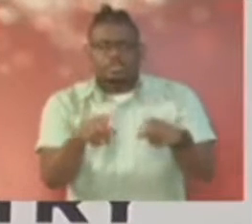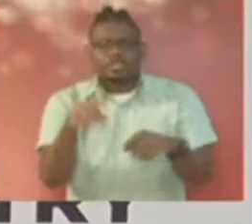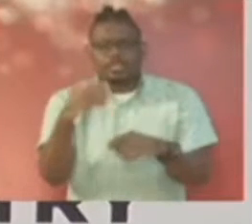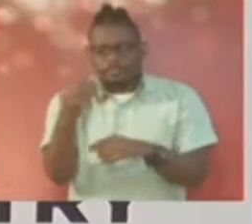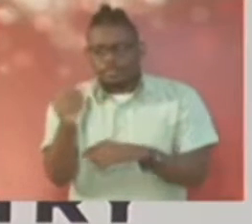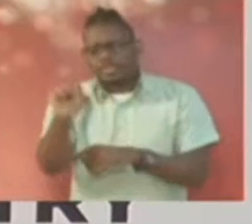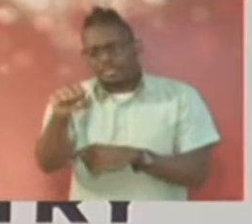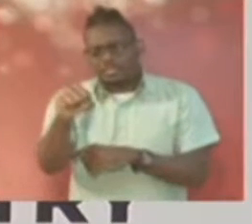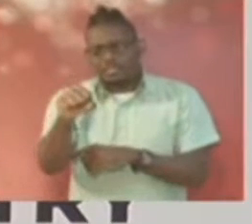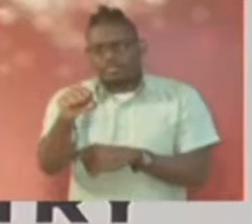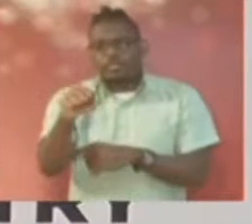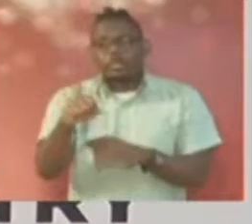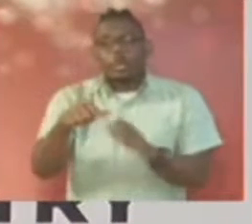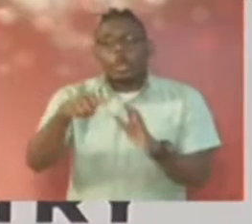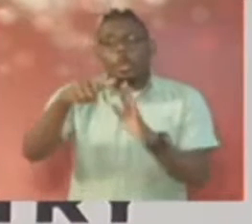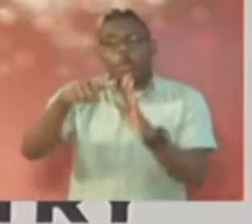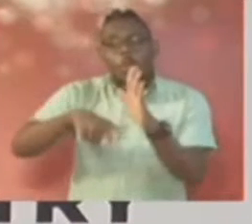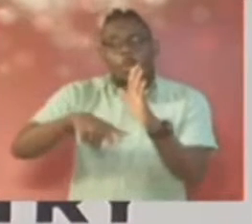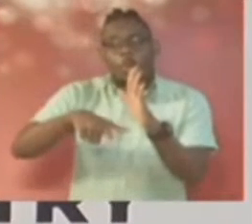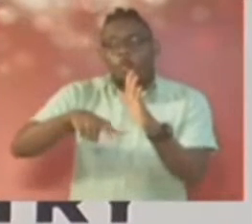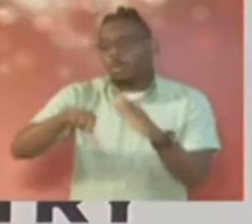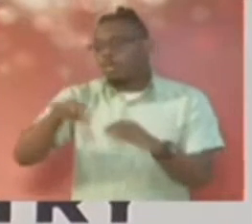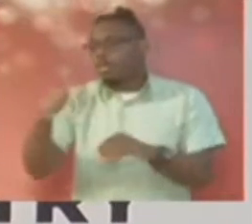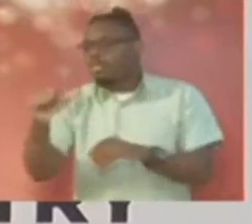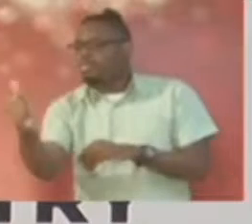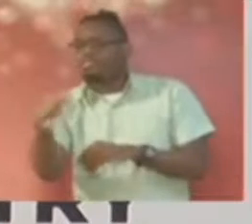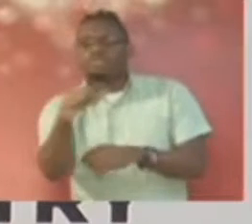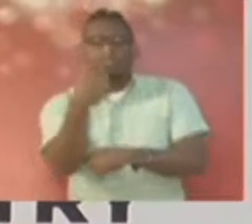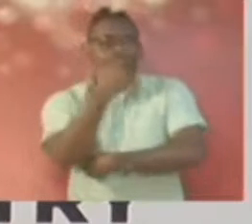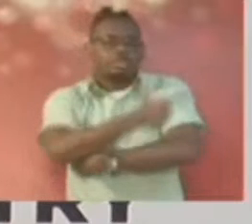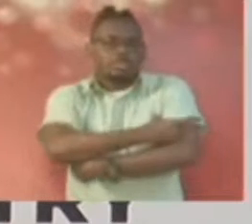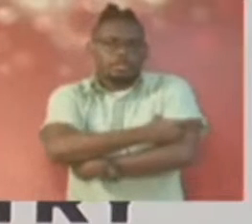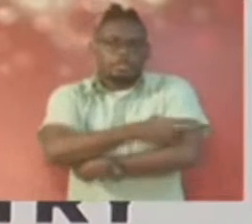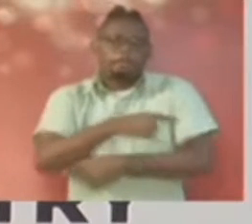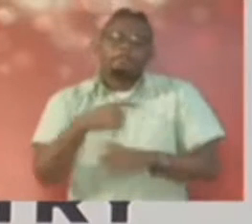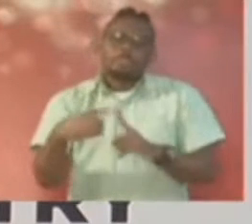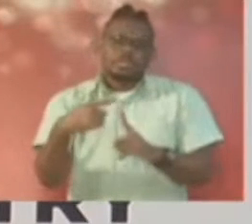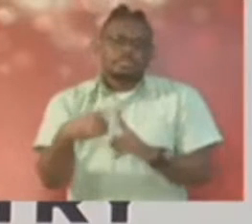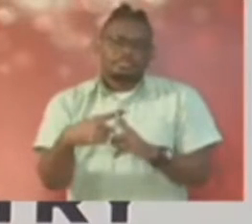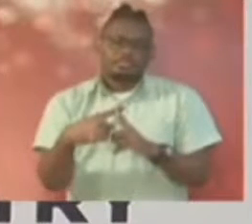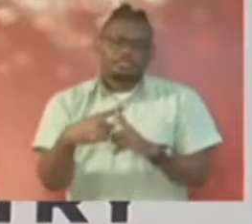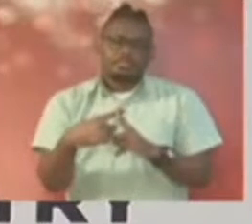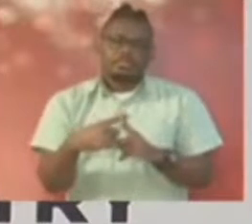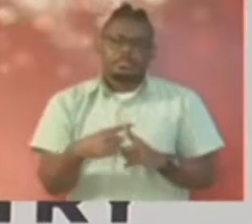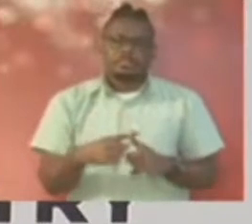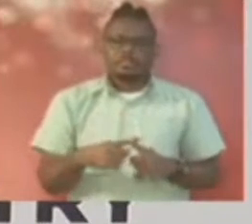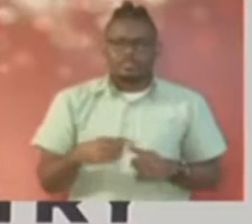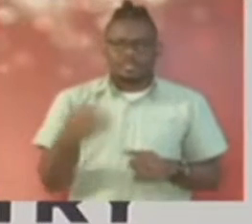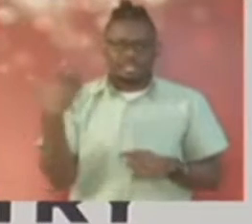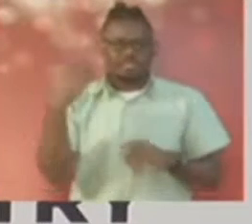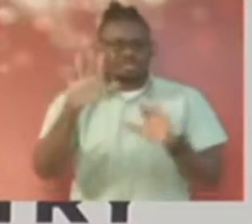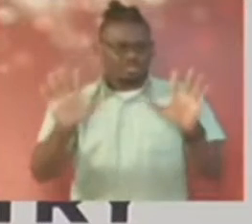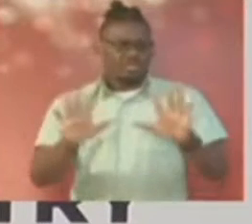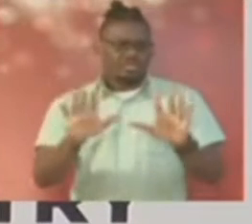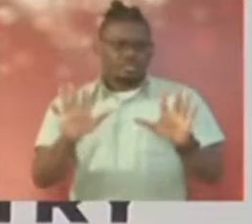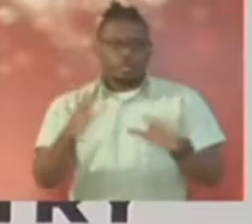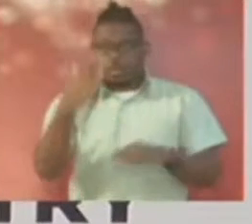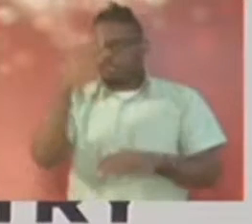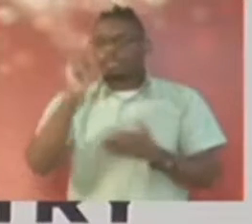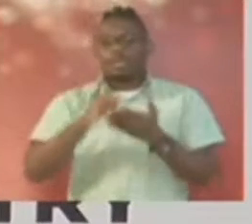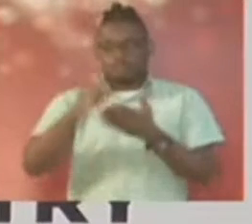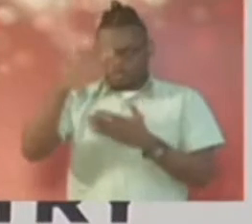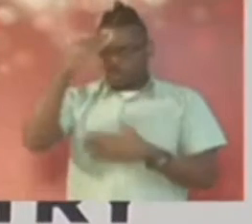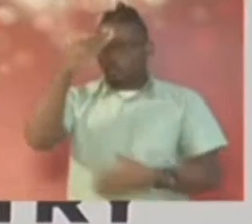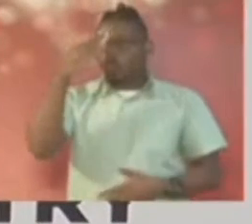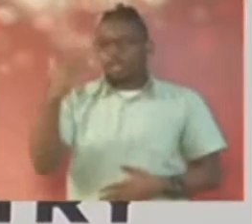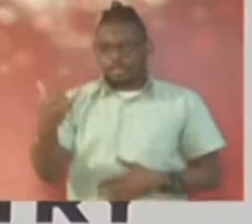1. And of course, none of them came back as being positive during that 24-hour period. As simple as that. It doesn't mean that there's no COVID